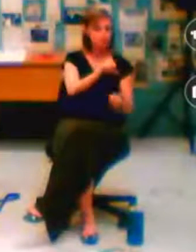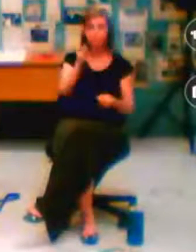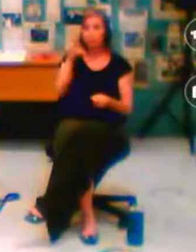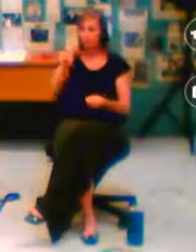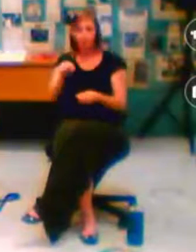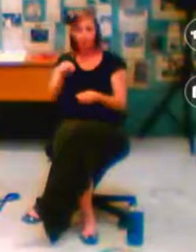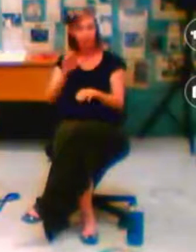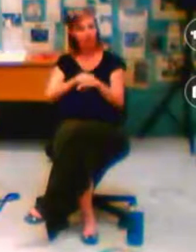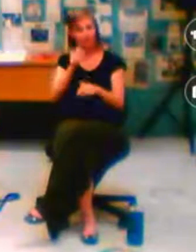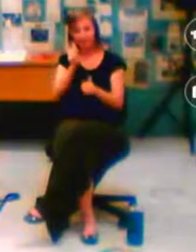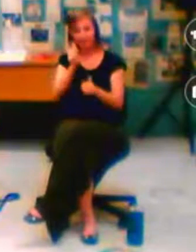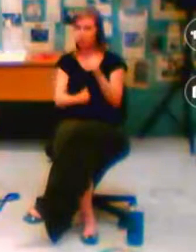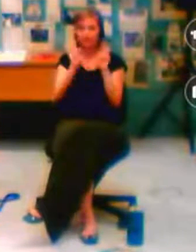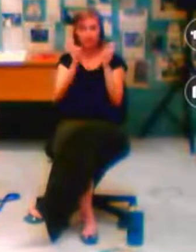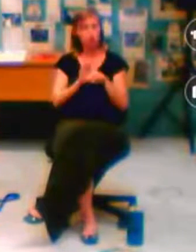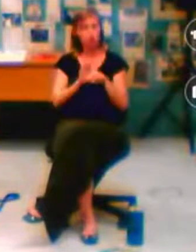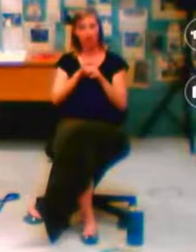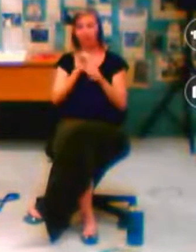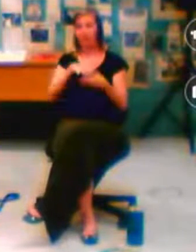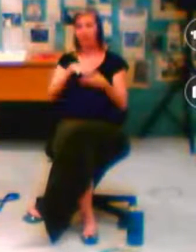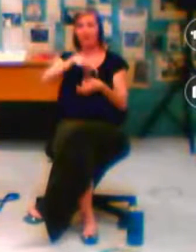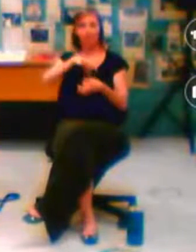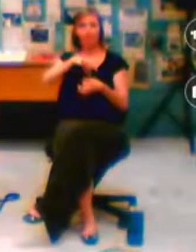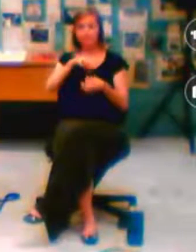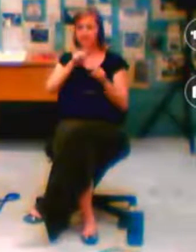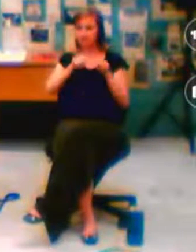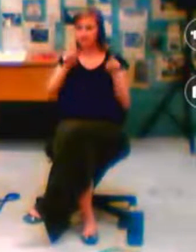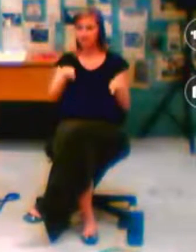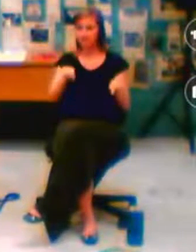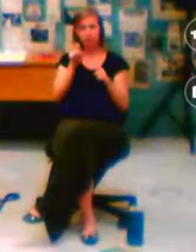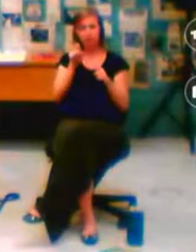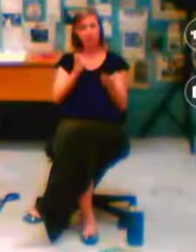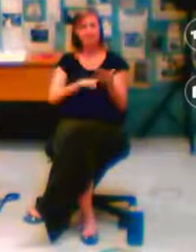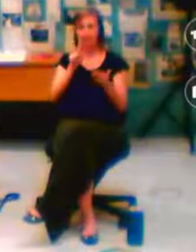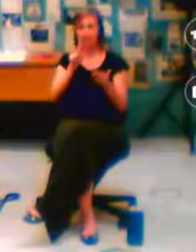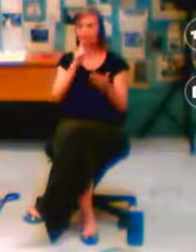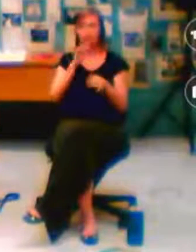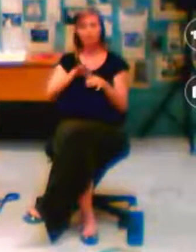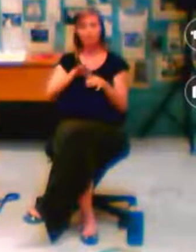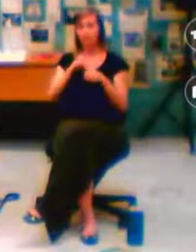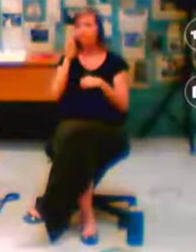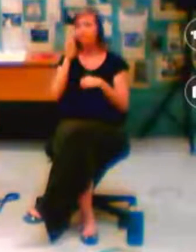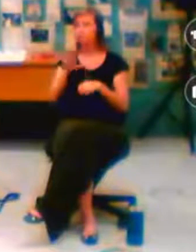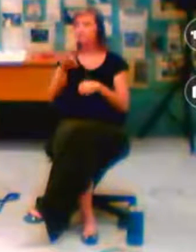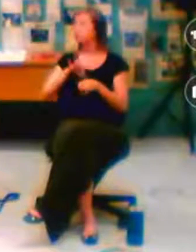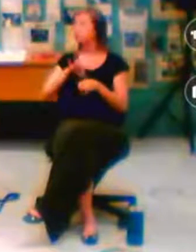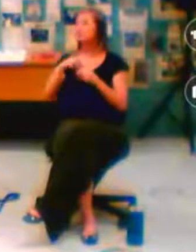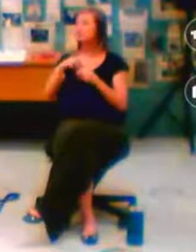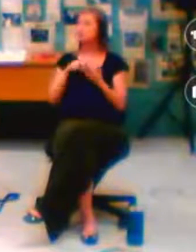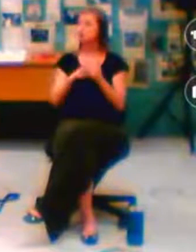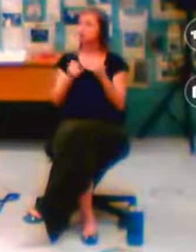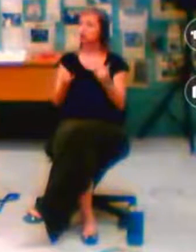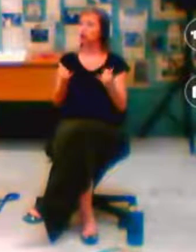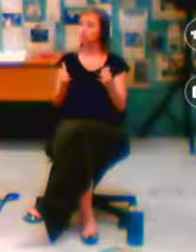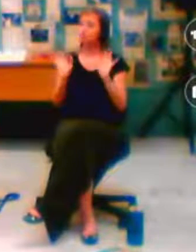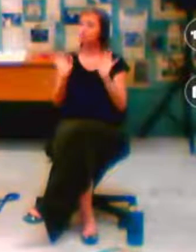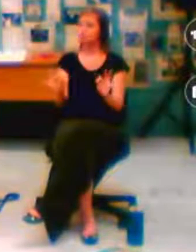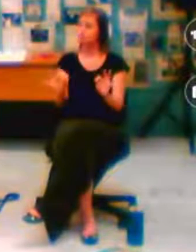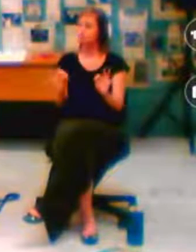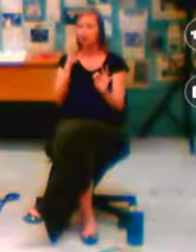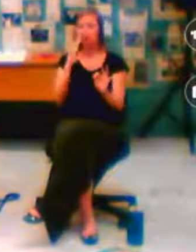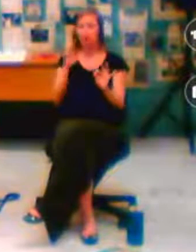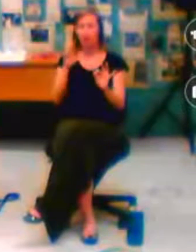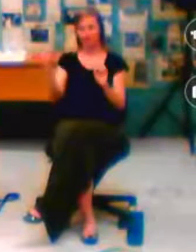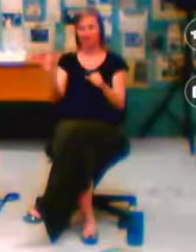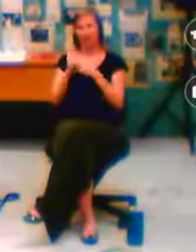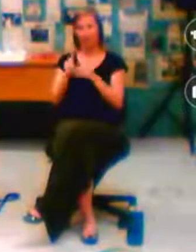thanks, everybody. And Don will hit me if I don't remind everybody that voting is important. You got to vote like one way or another on this and every